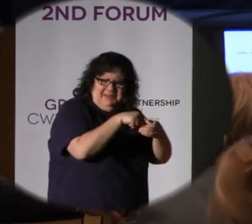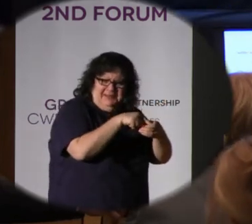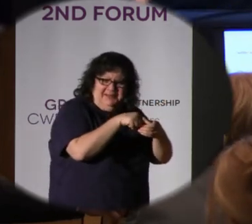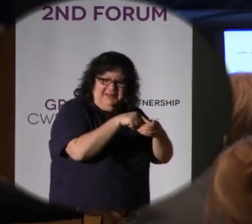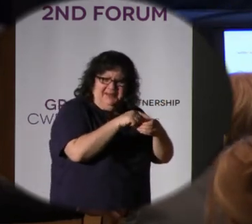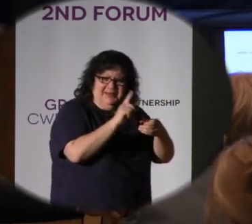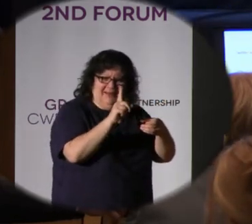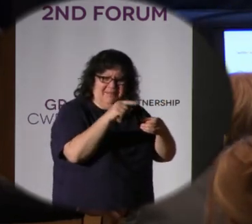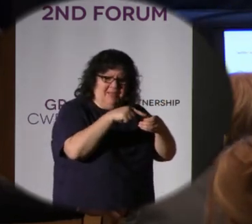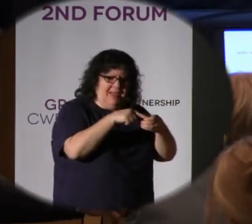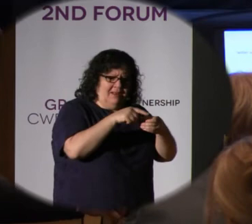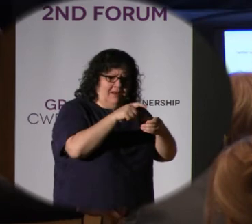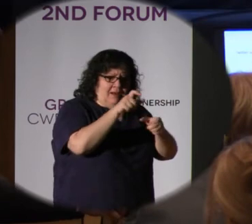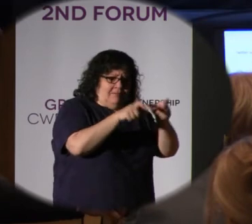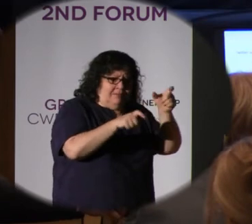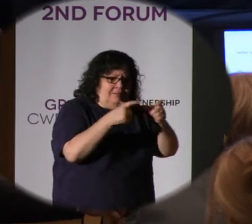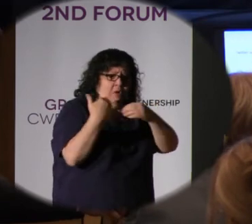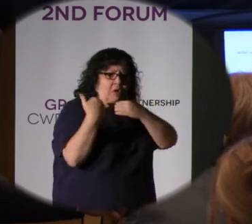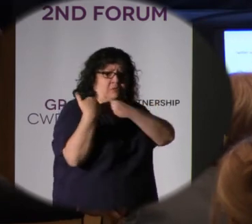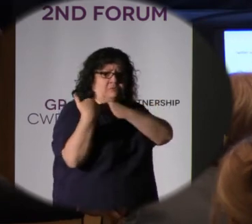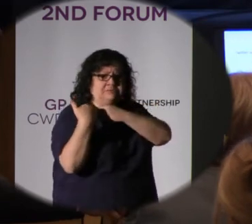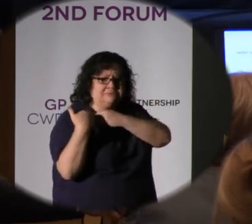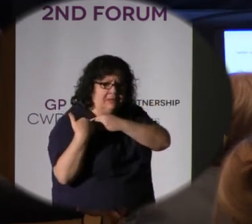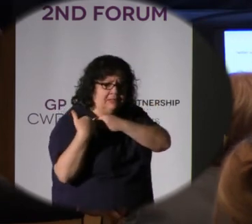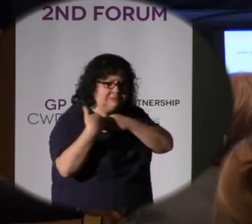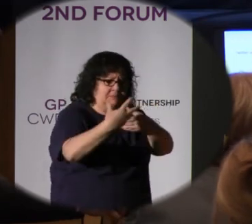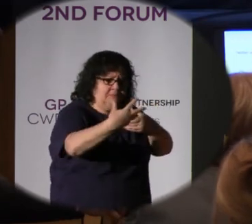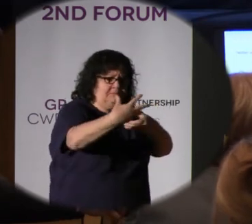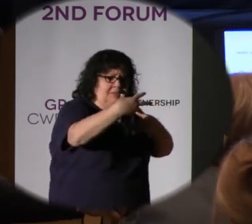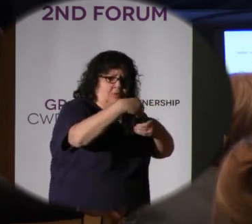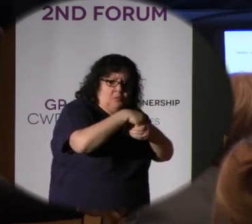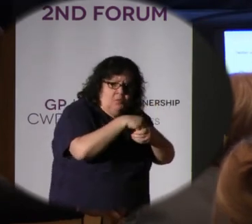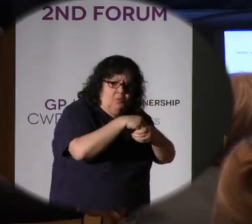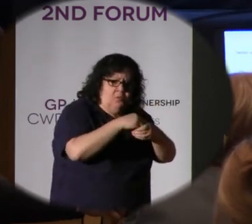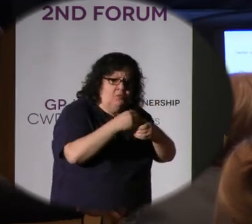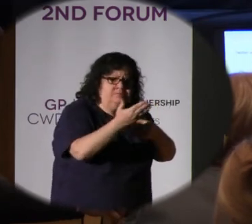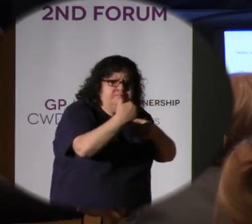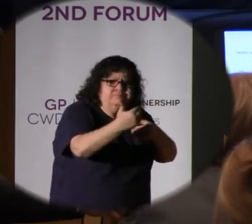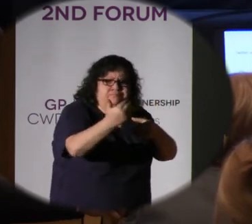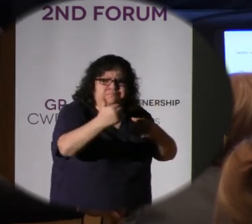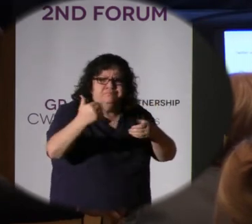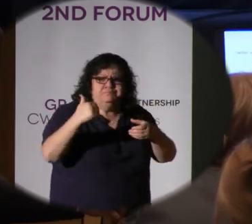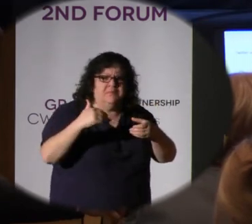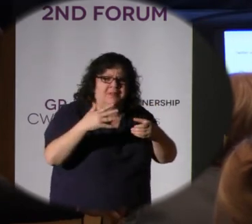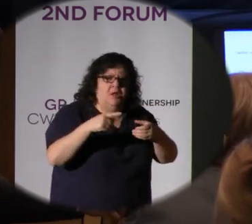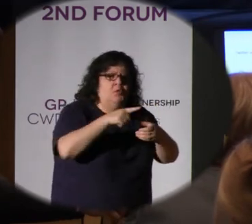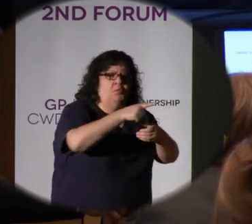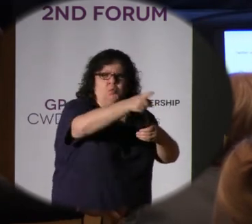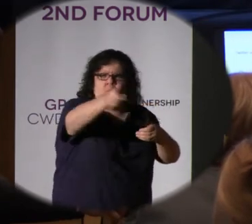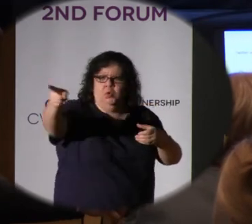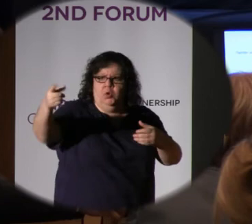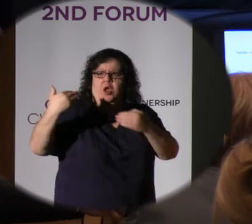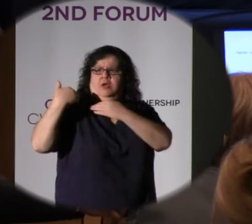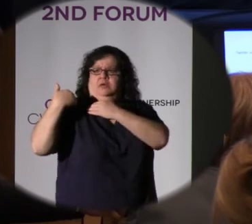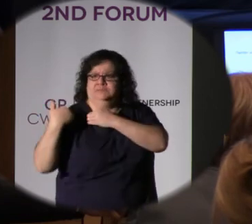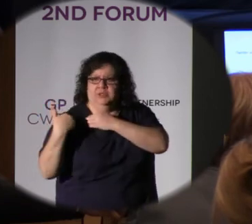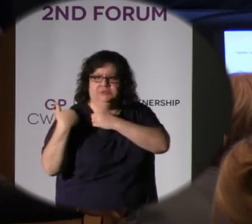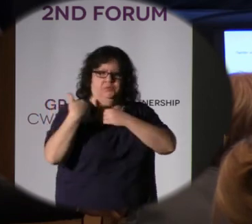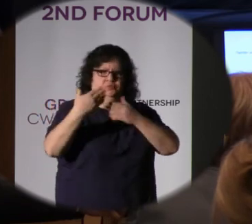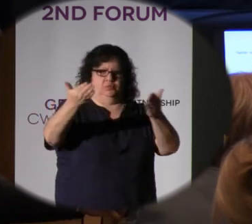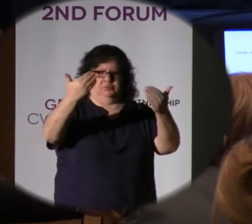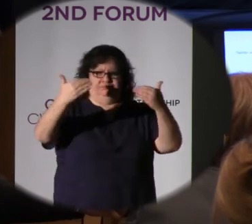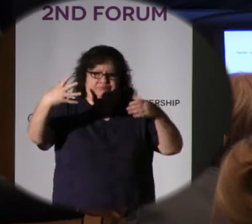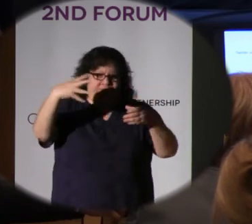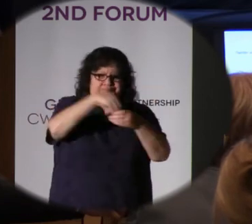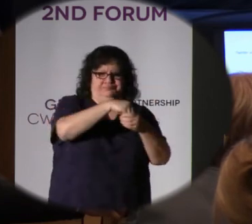issue. And again, the task forces are not about UNICEF. They are about all of us. So I'm just taking the